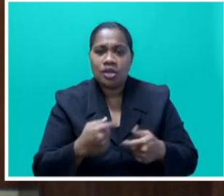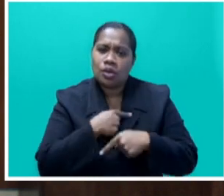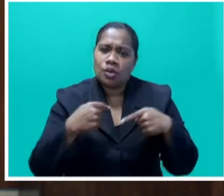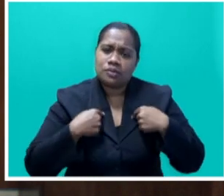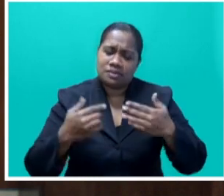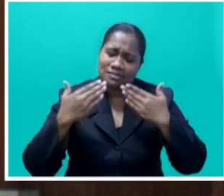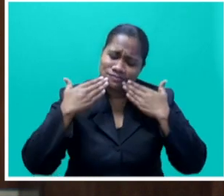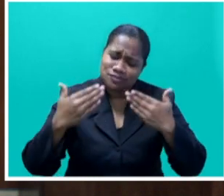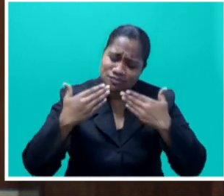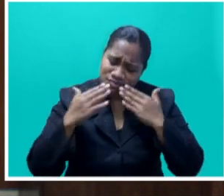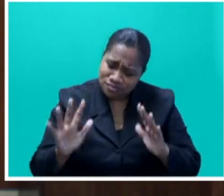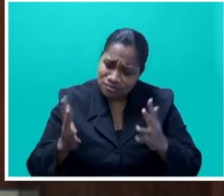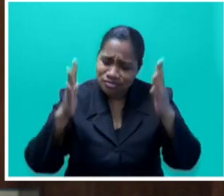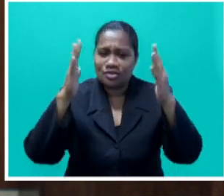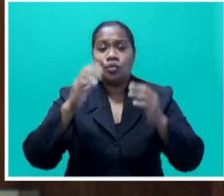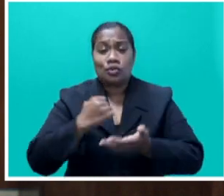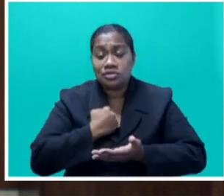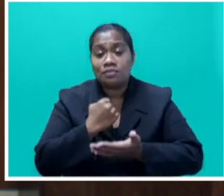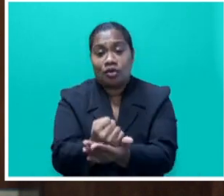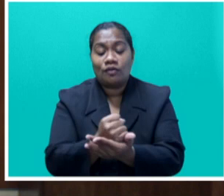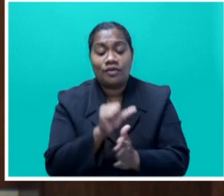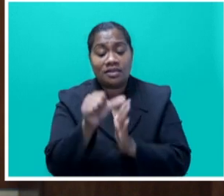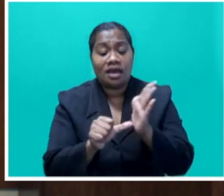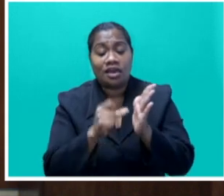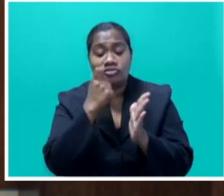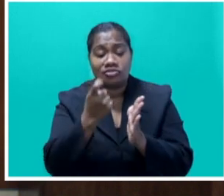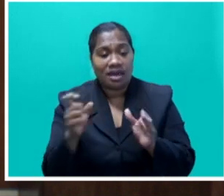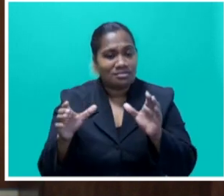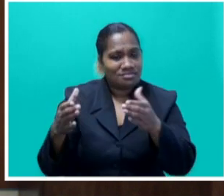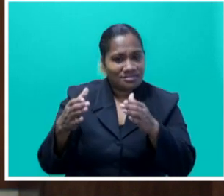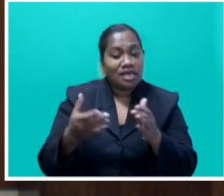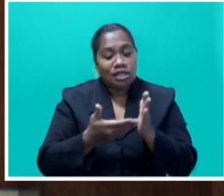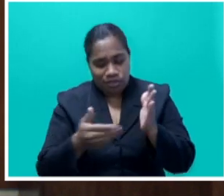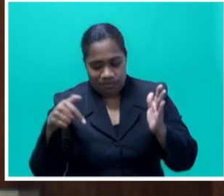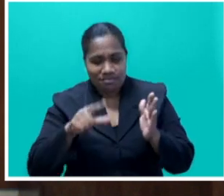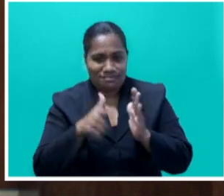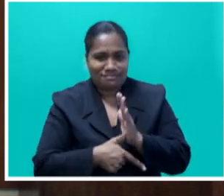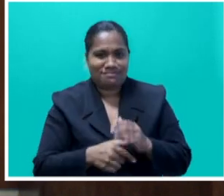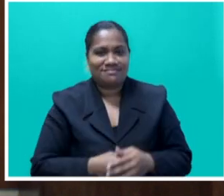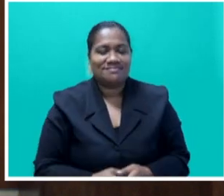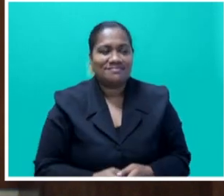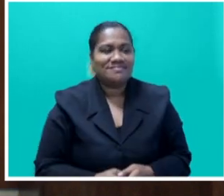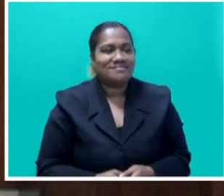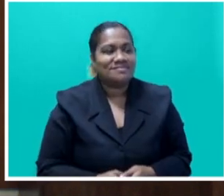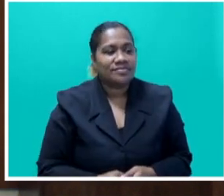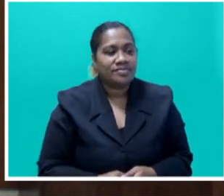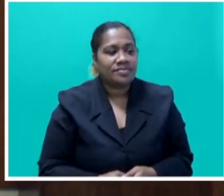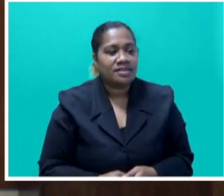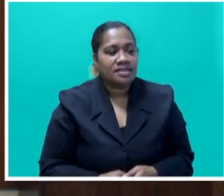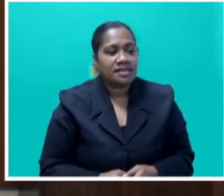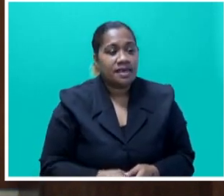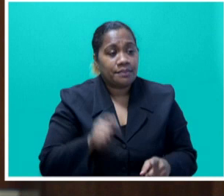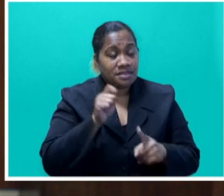support to the aged care sector during this pandemic by our Board of Visitors. Mr. Speaker, in particularly